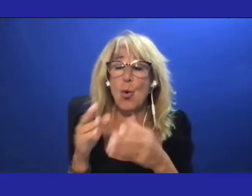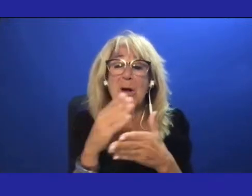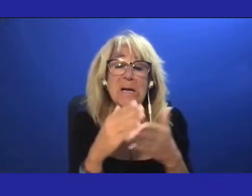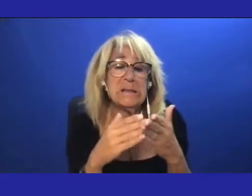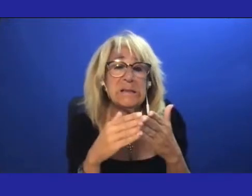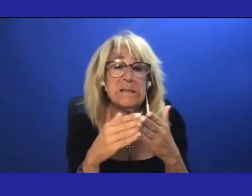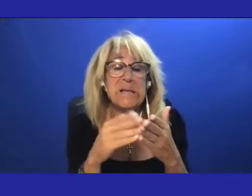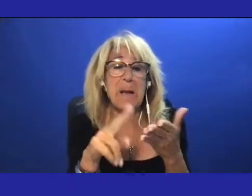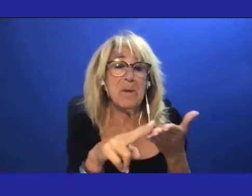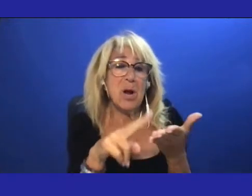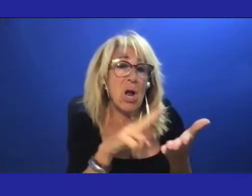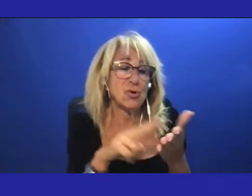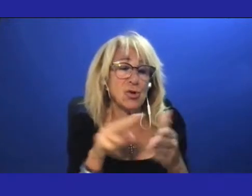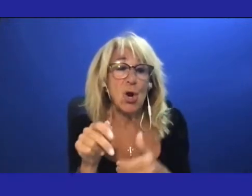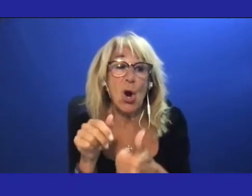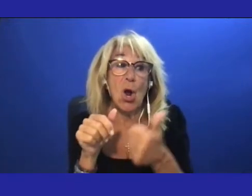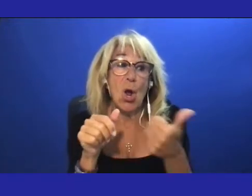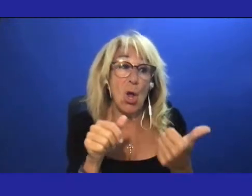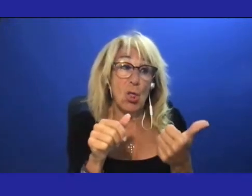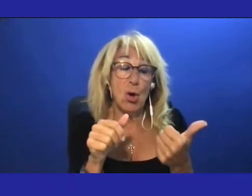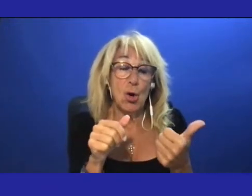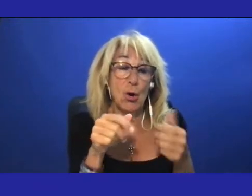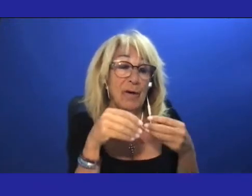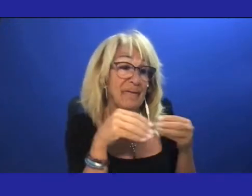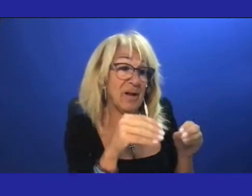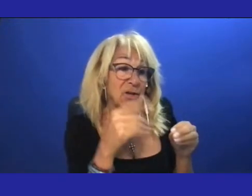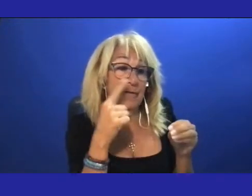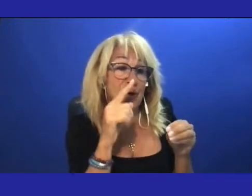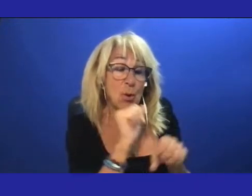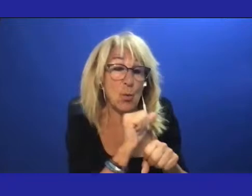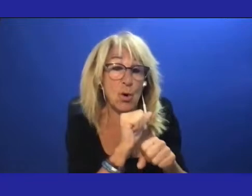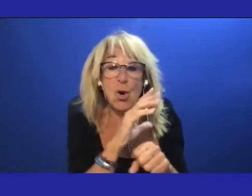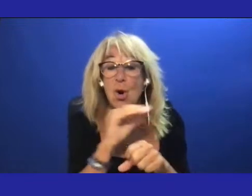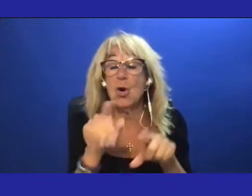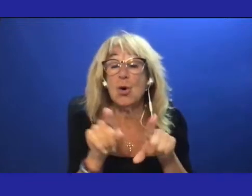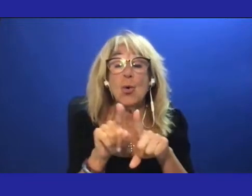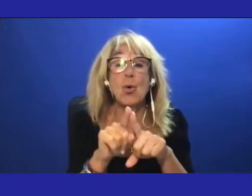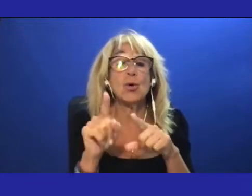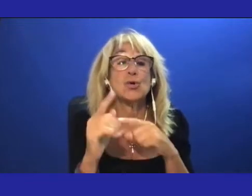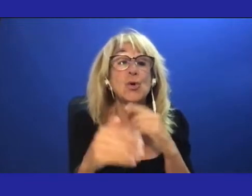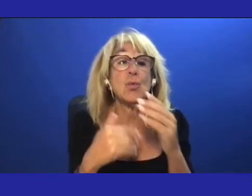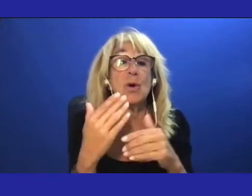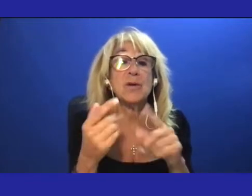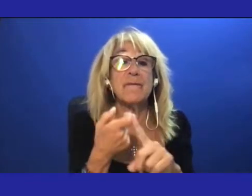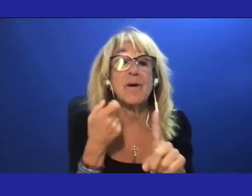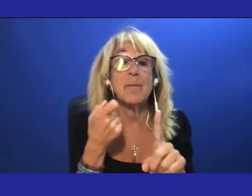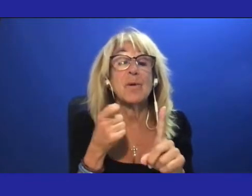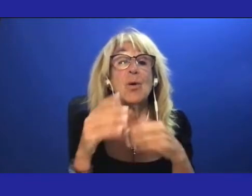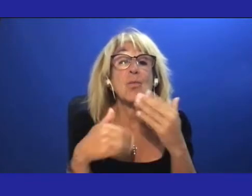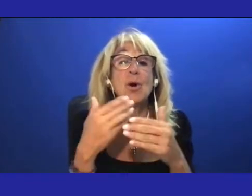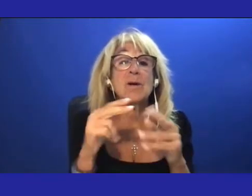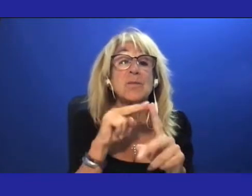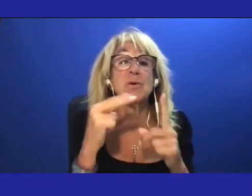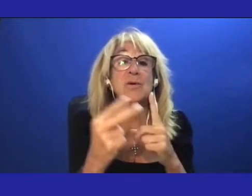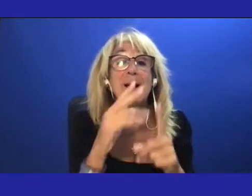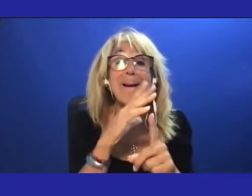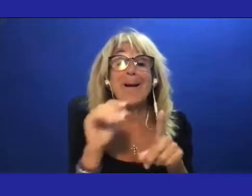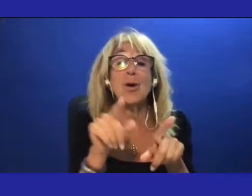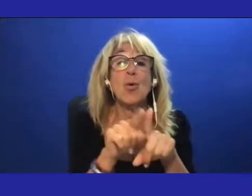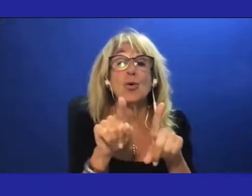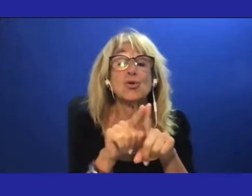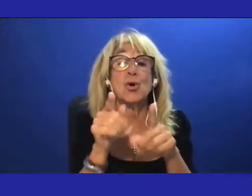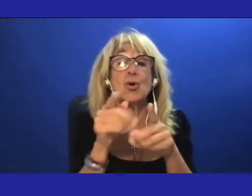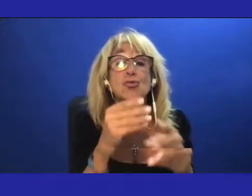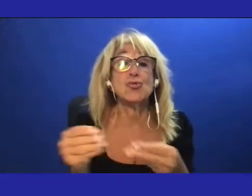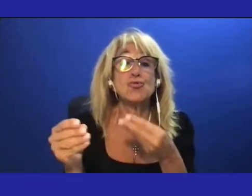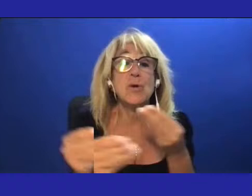multiple vendors for this work. And then also from a process perspective, to streamline how we're doing this work by